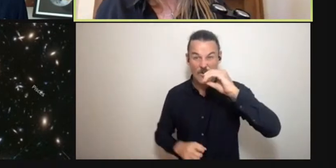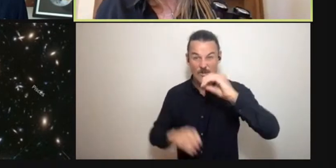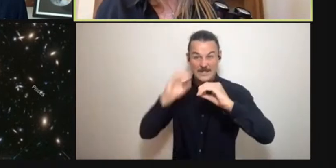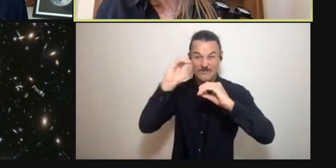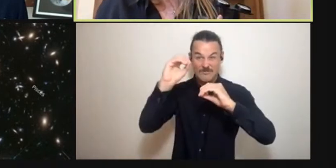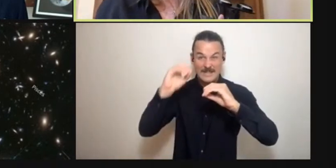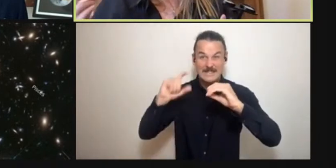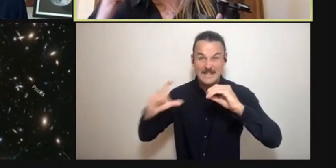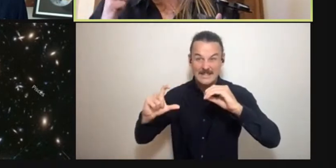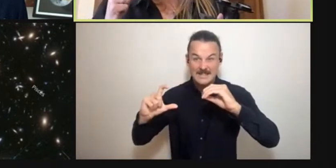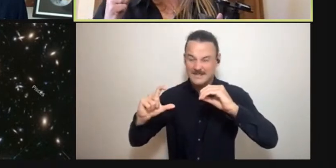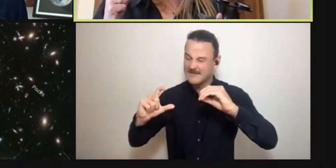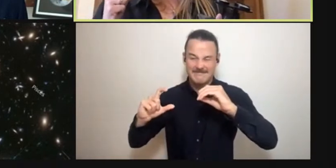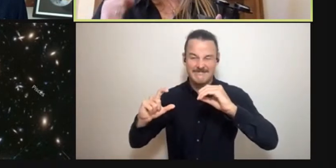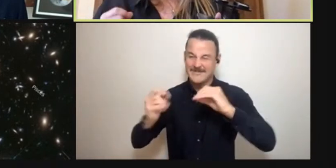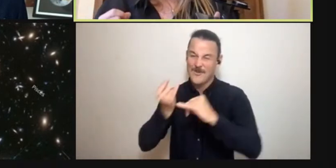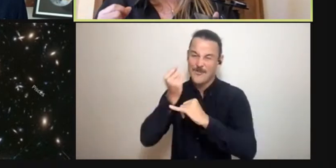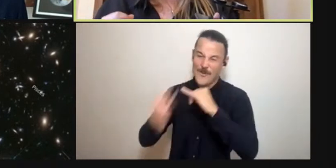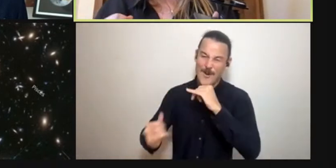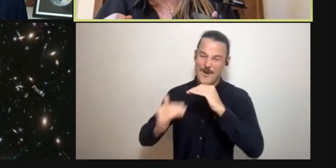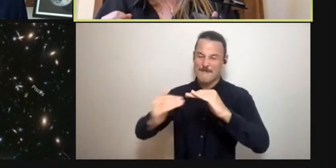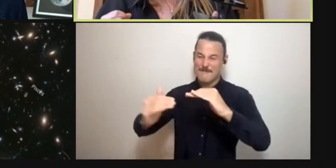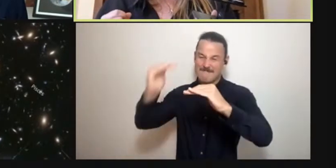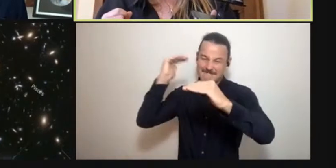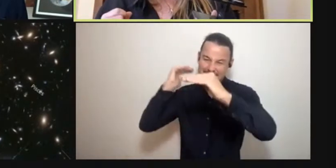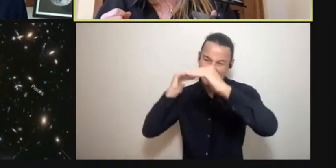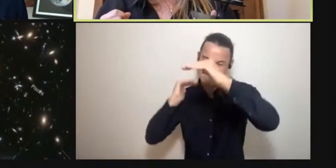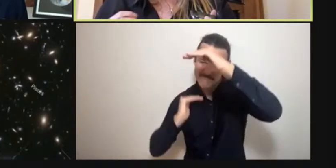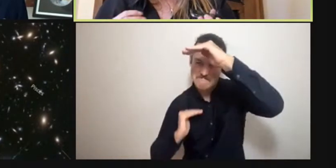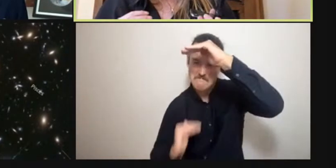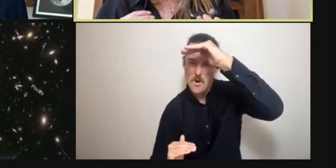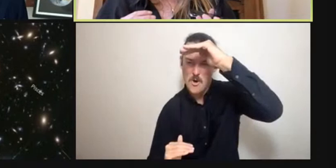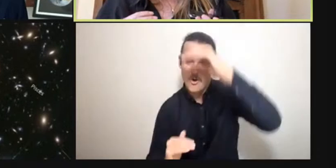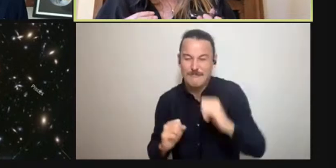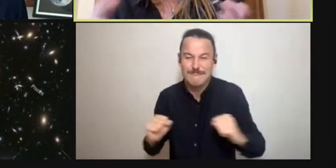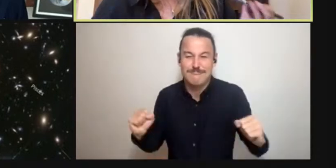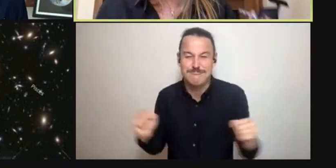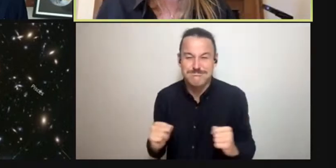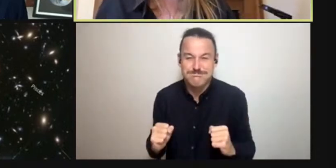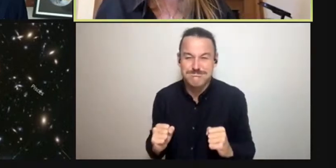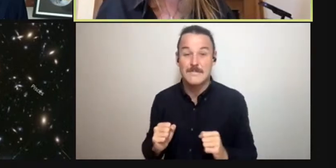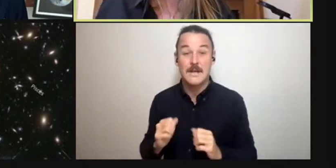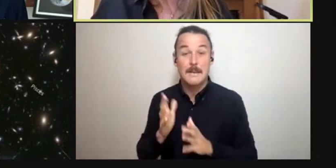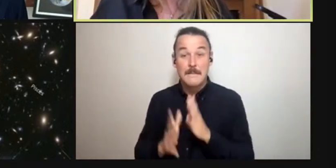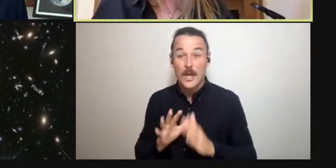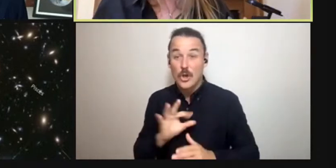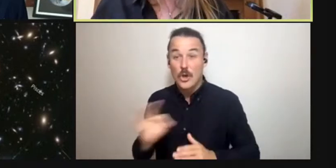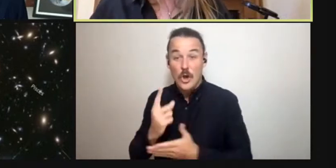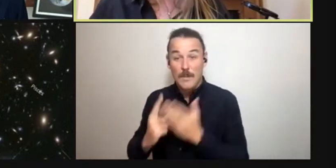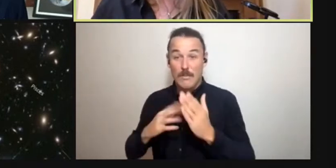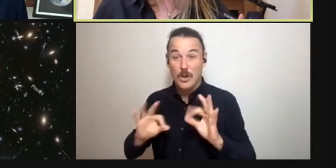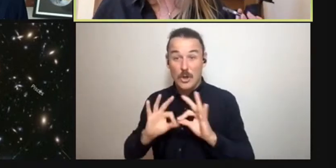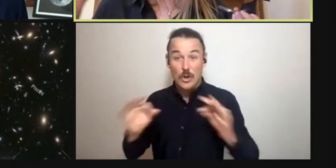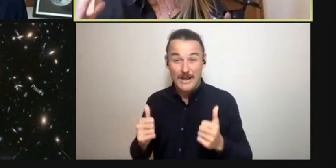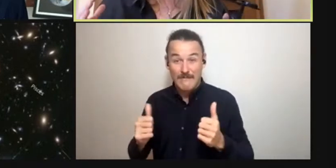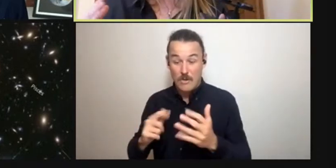in space. So it's not just about the lack of oxygen, it's about the lack of anything to